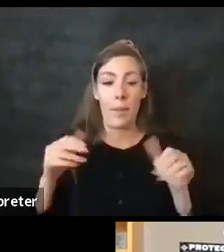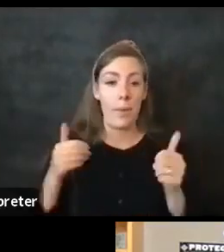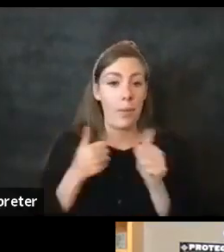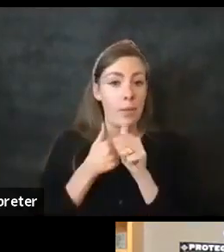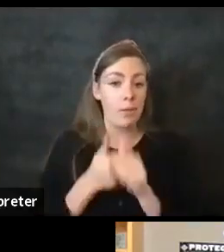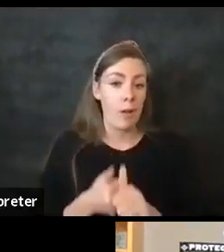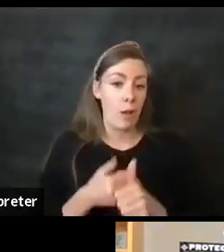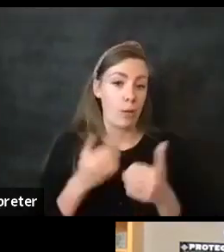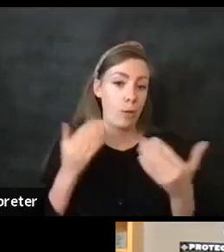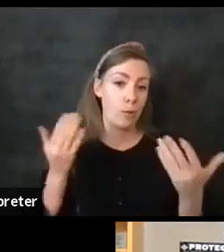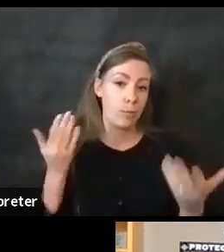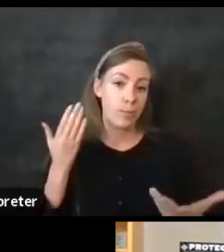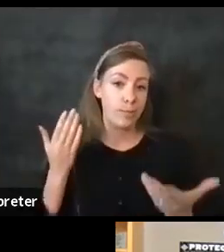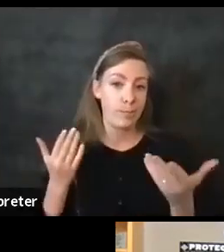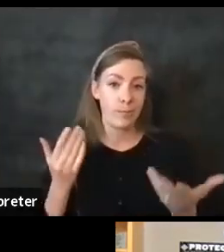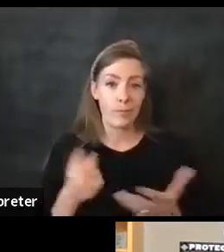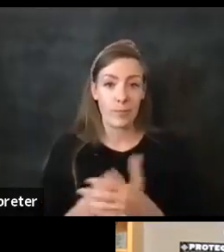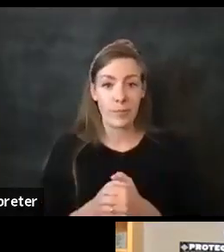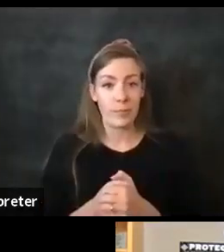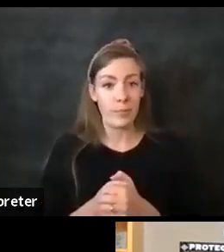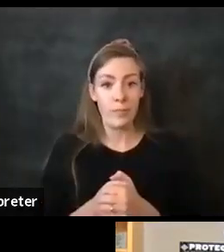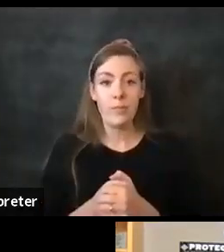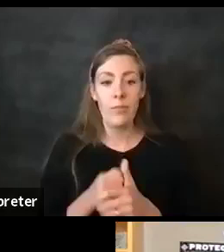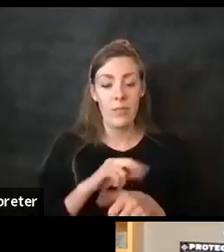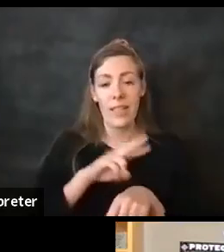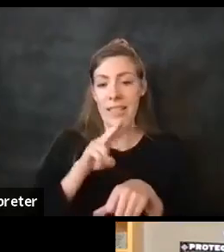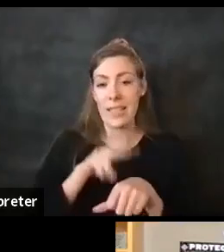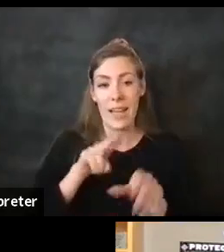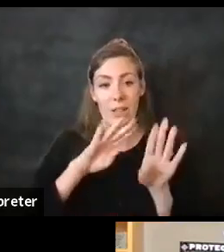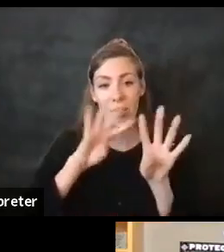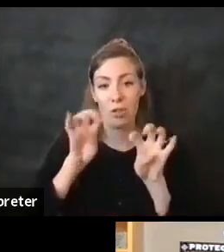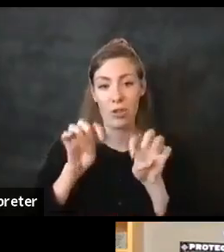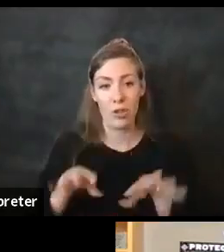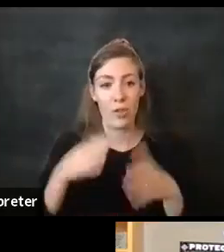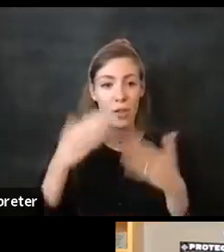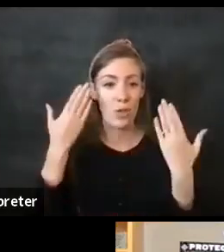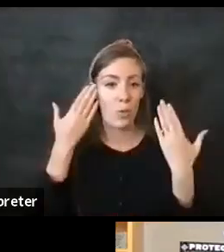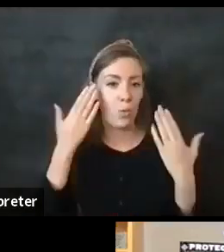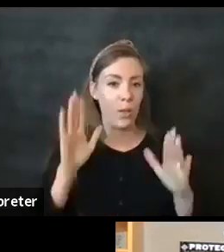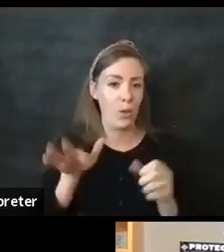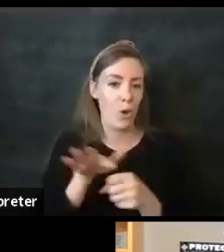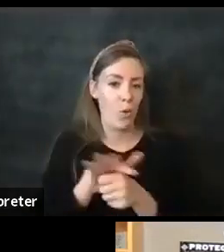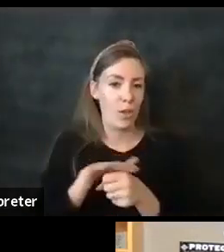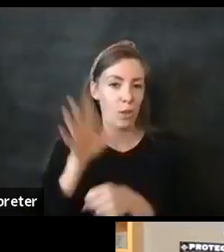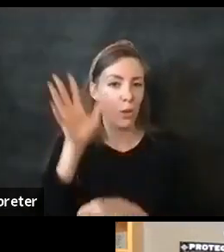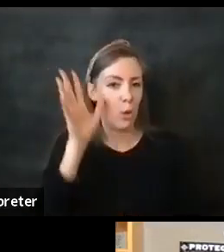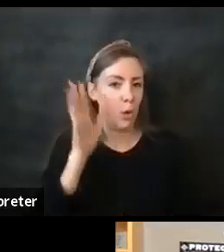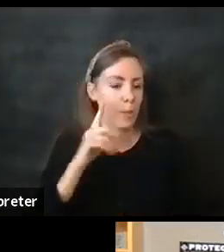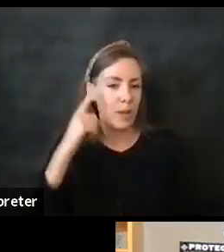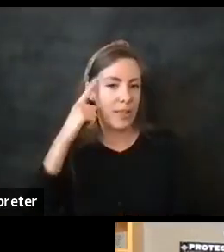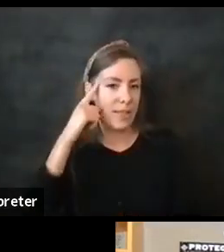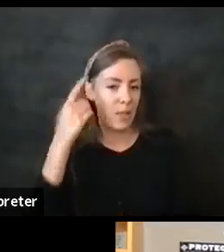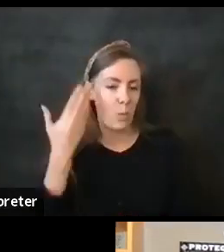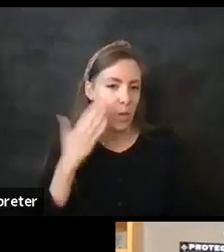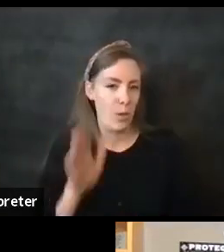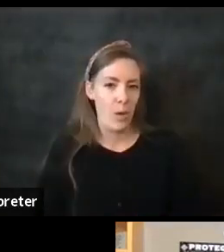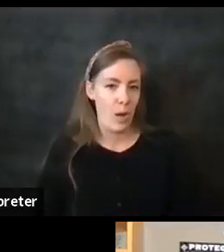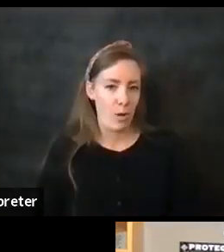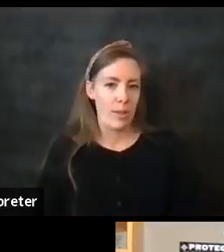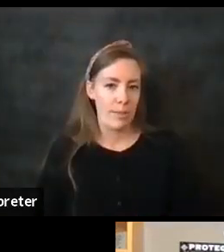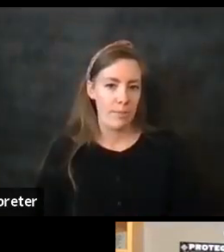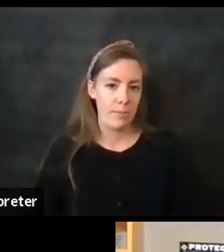long, but it is a national survey, so we're not sure what our local parents, where they would stand on the same